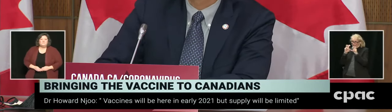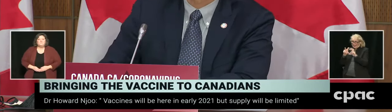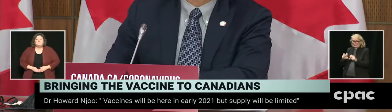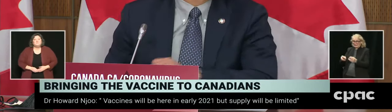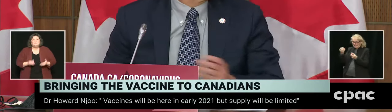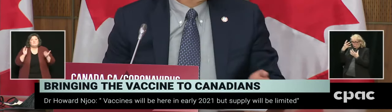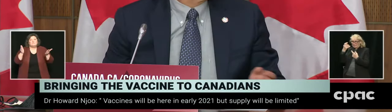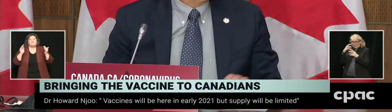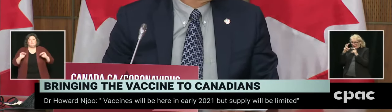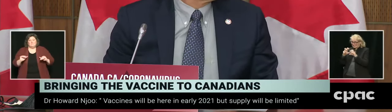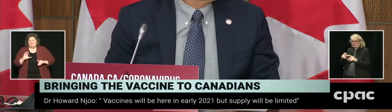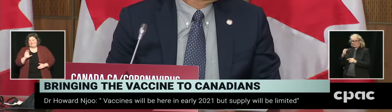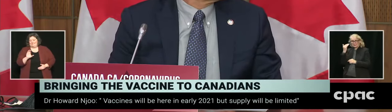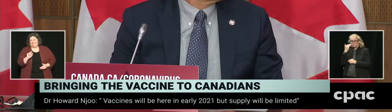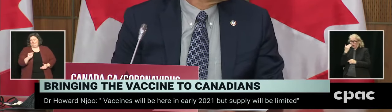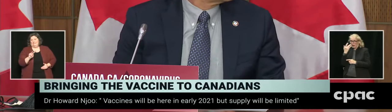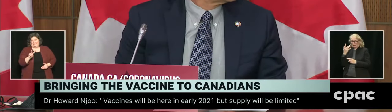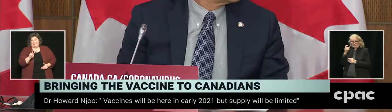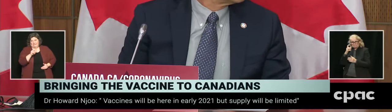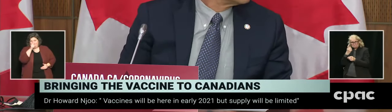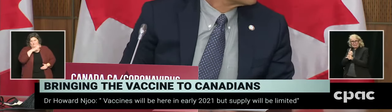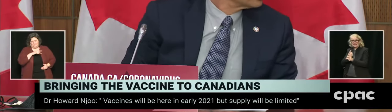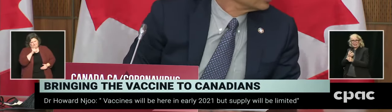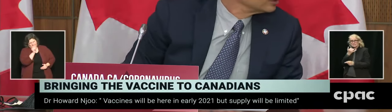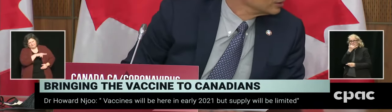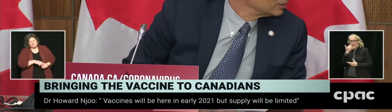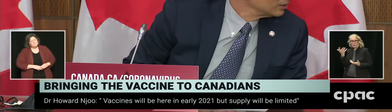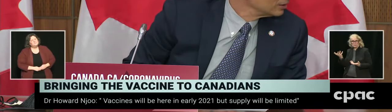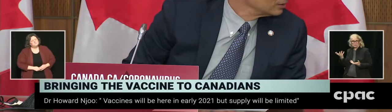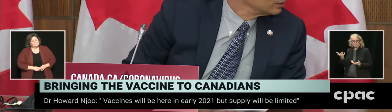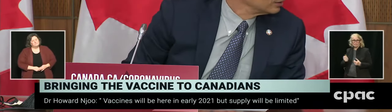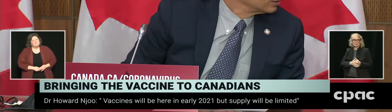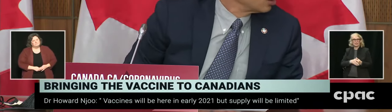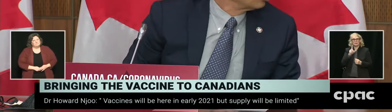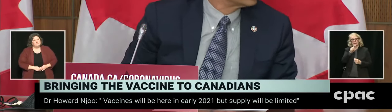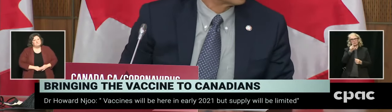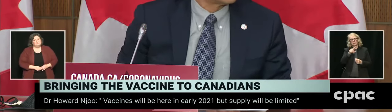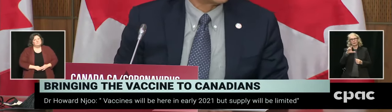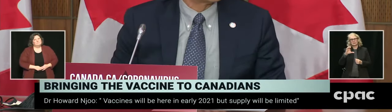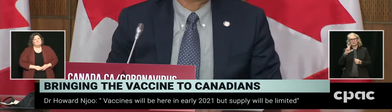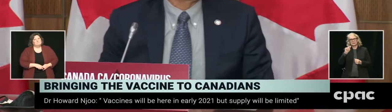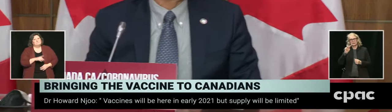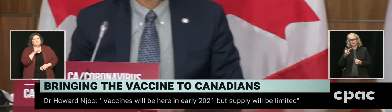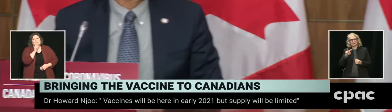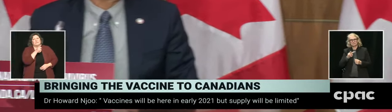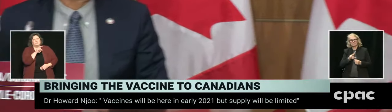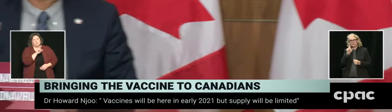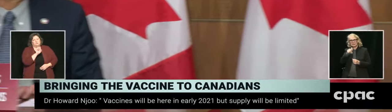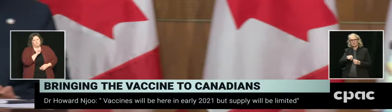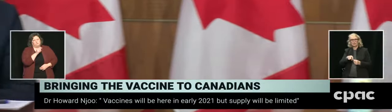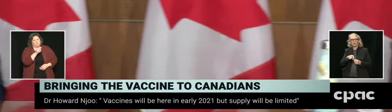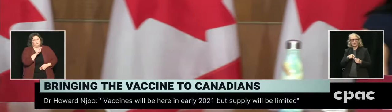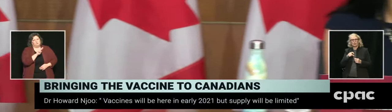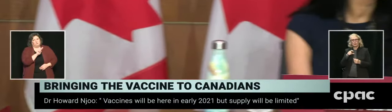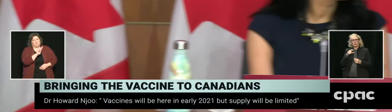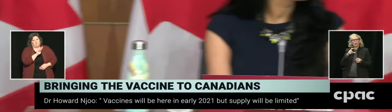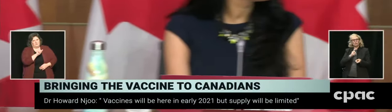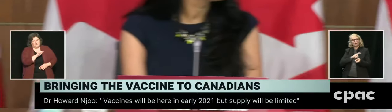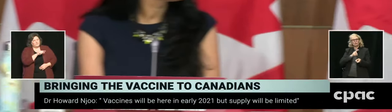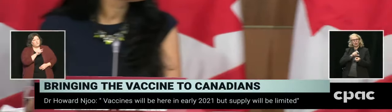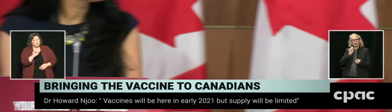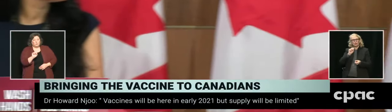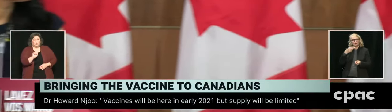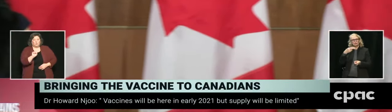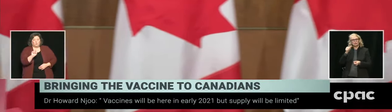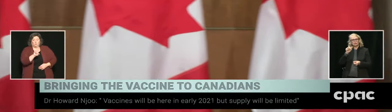you, Doctor. Next question, CTV. Glenn McGregor, CTV News. Question for Dr. Sharma. The U.S. FDA